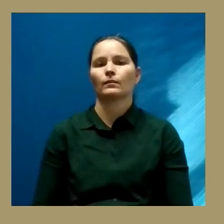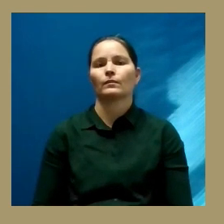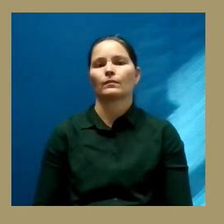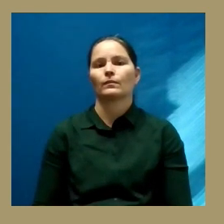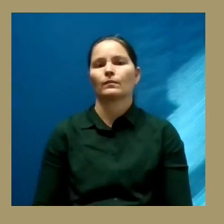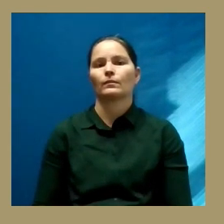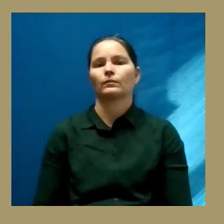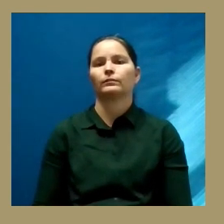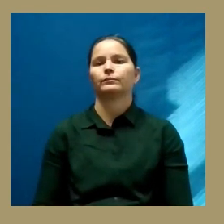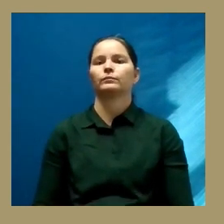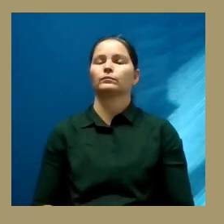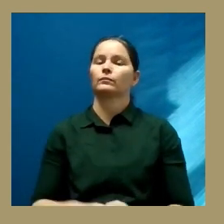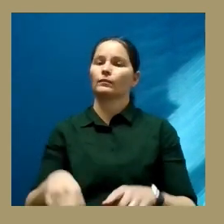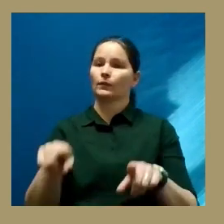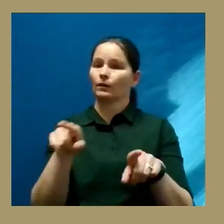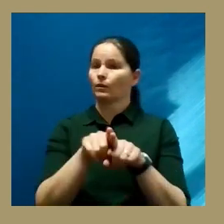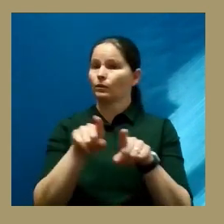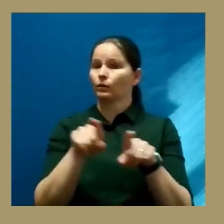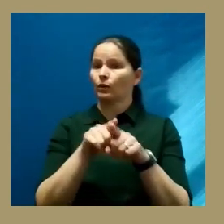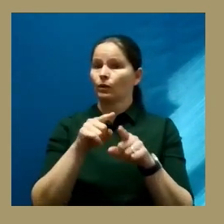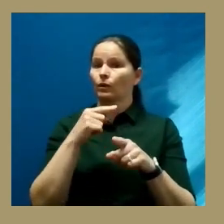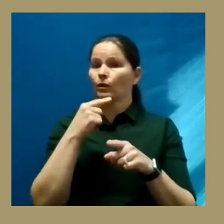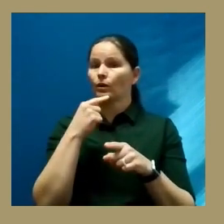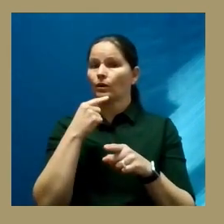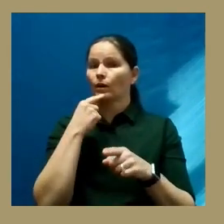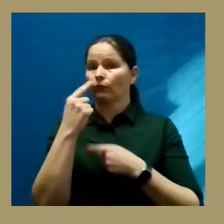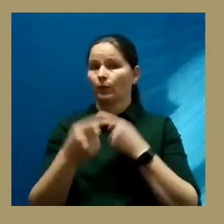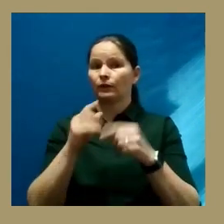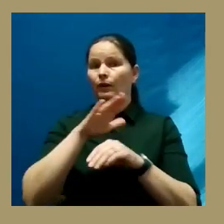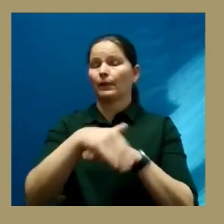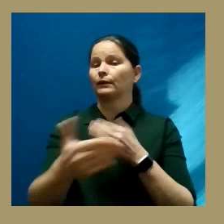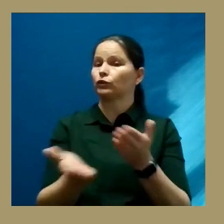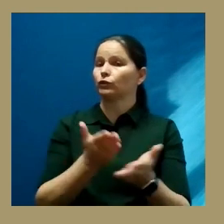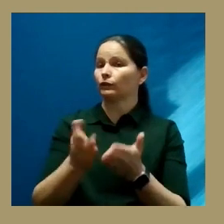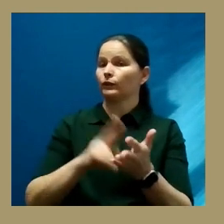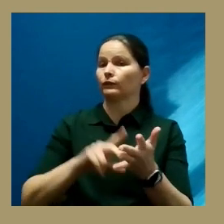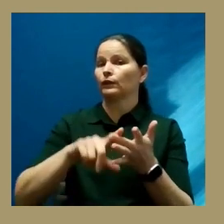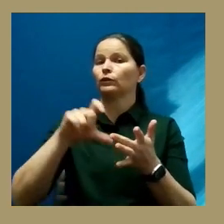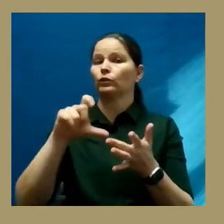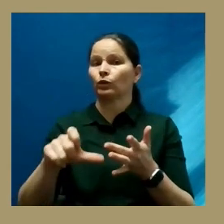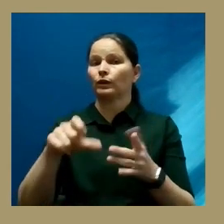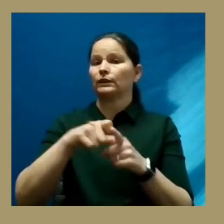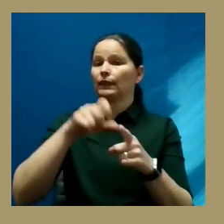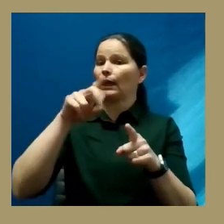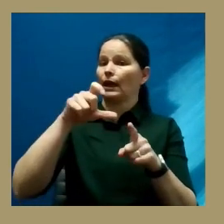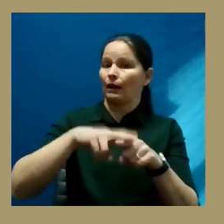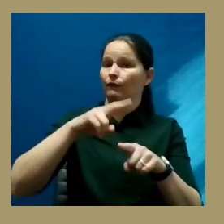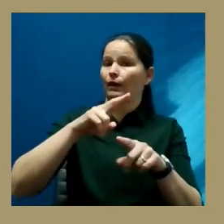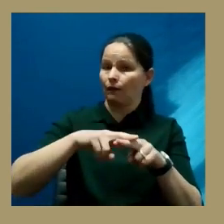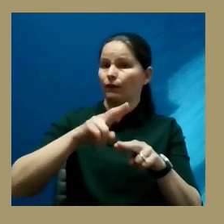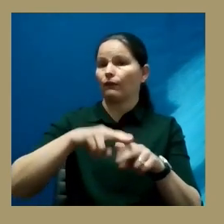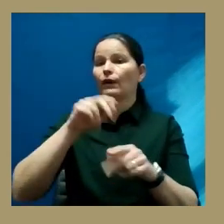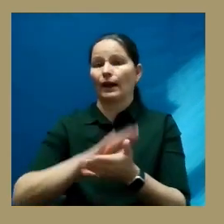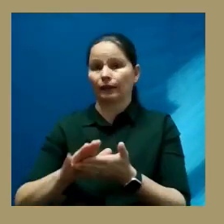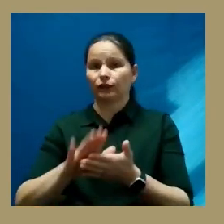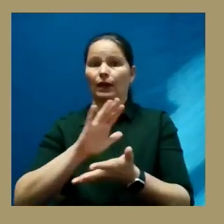There's also information which is very important around how Service Victoria and DFFH use and store your information.